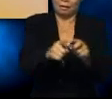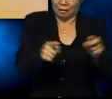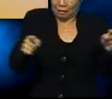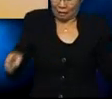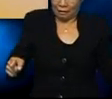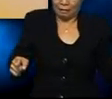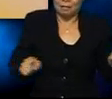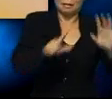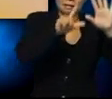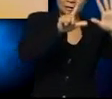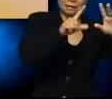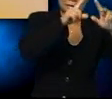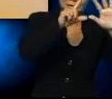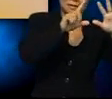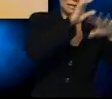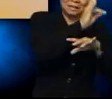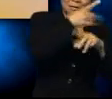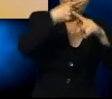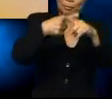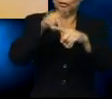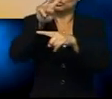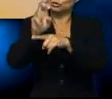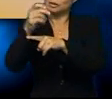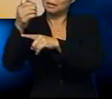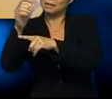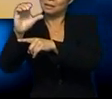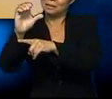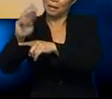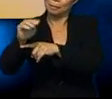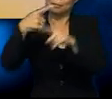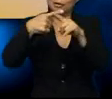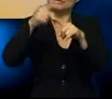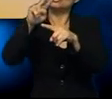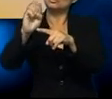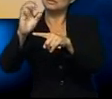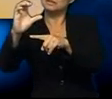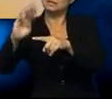The length of the table is 7 multiplied by 20 cm,